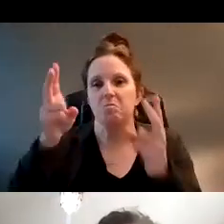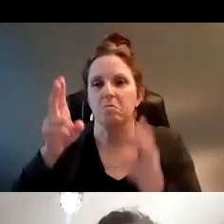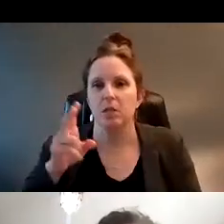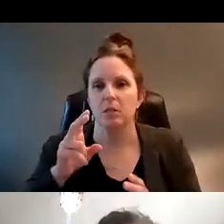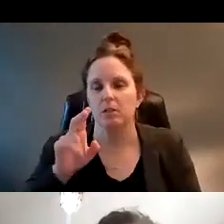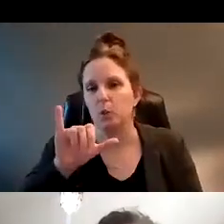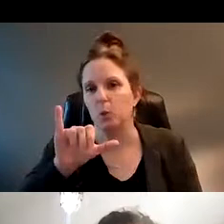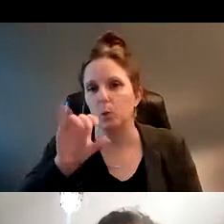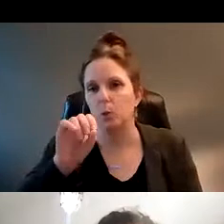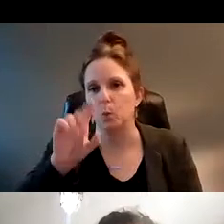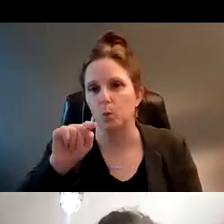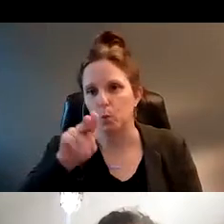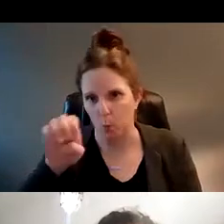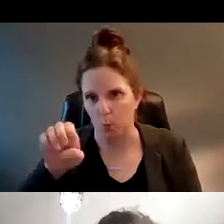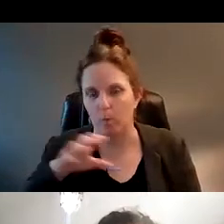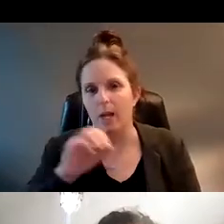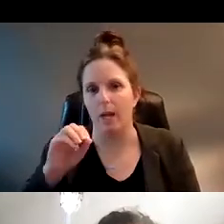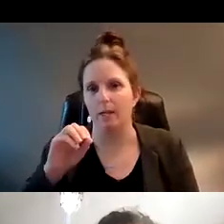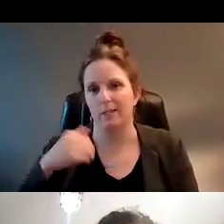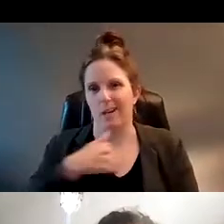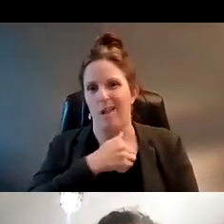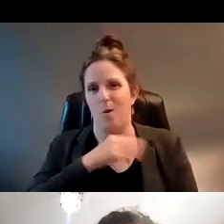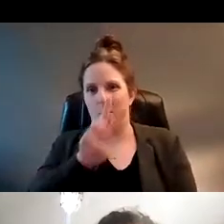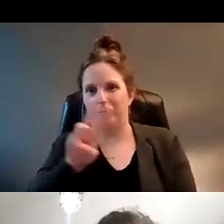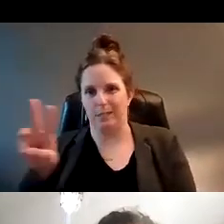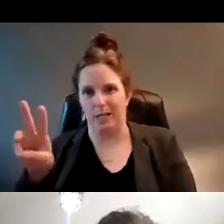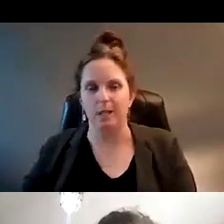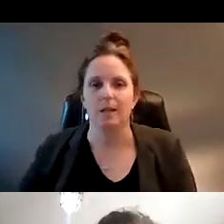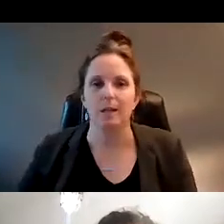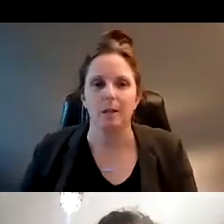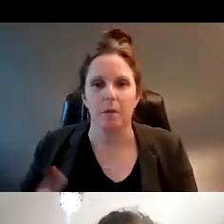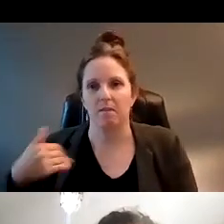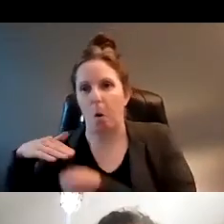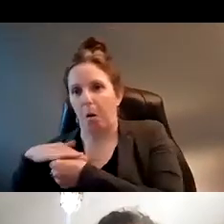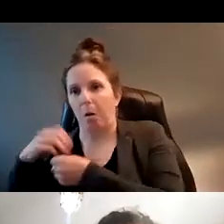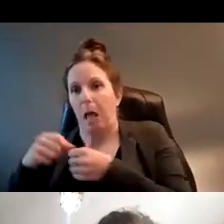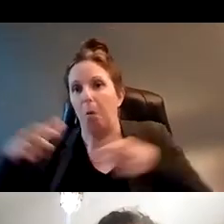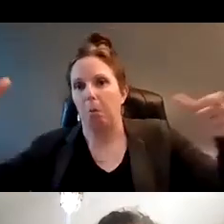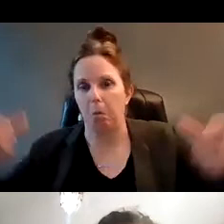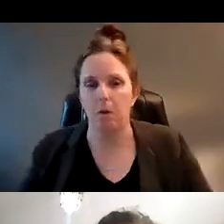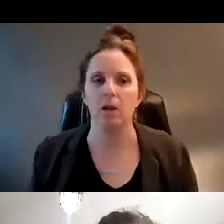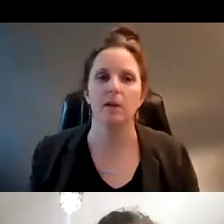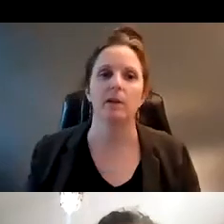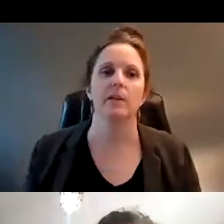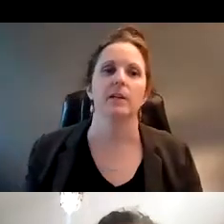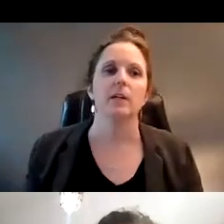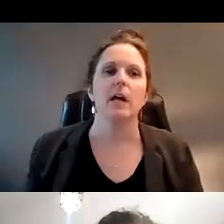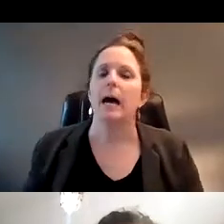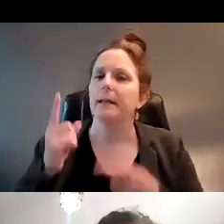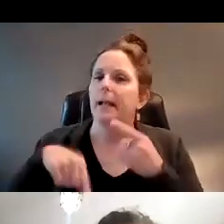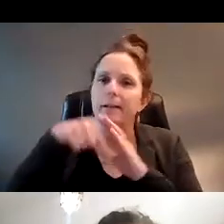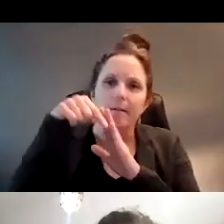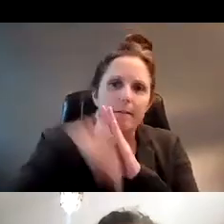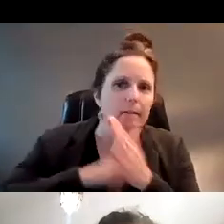on our website, they're more broadly available. So I'm not going to go through all of these interventions, but I'll tell you a little bit more about the one that we sort